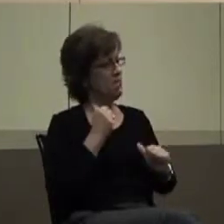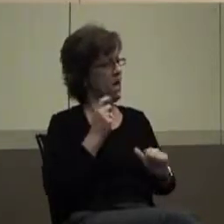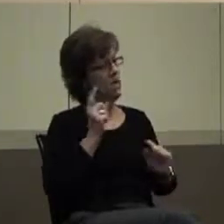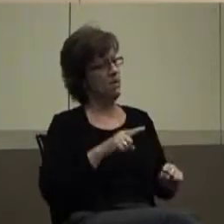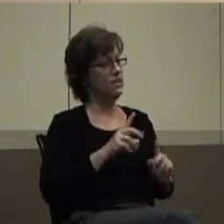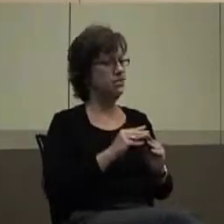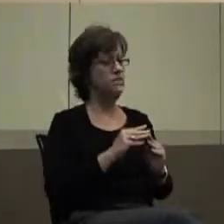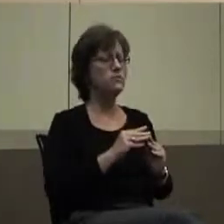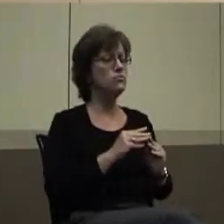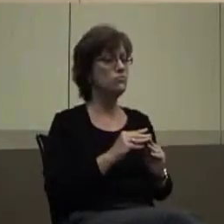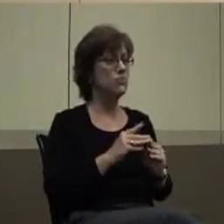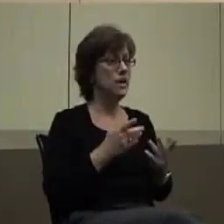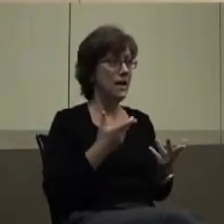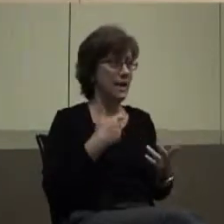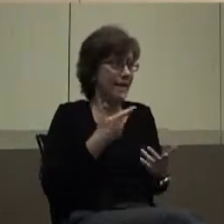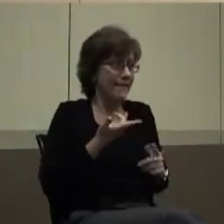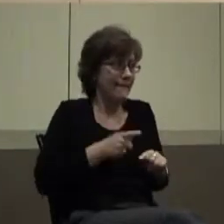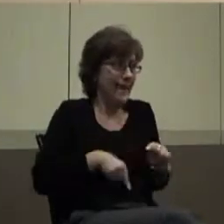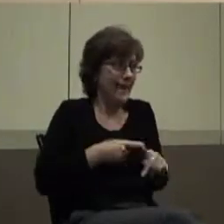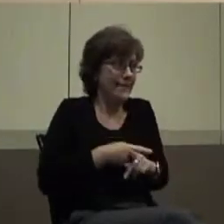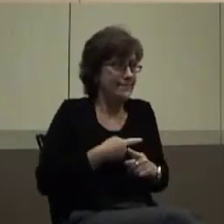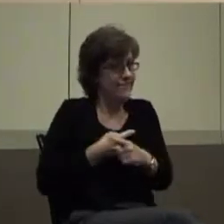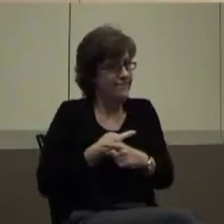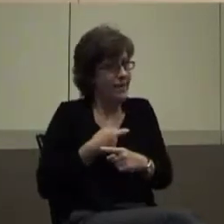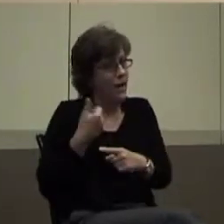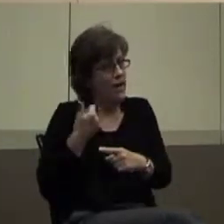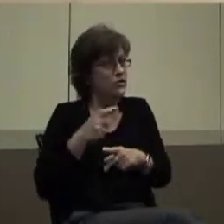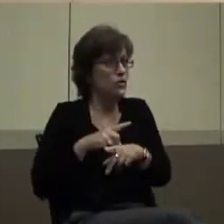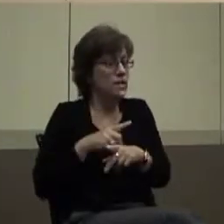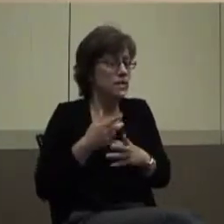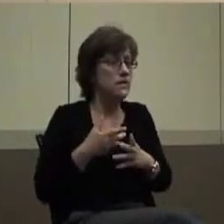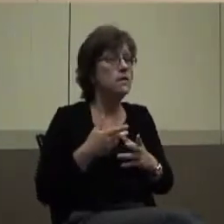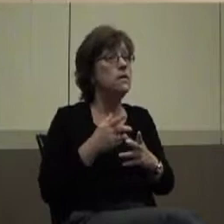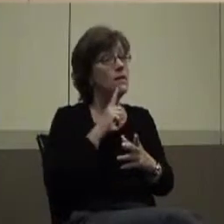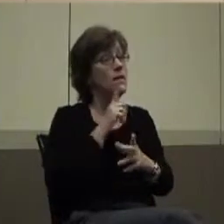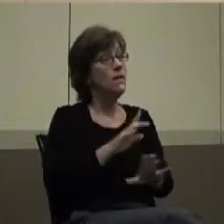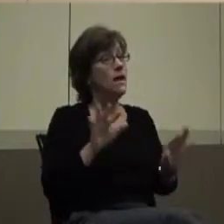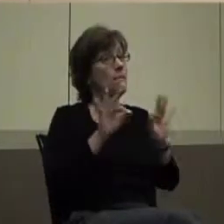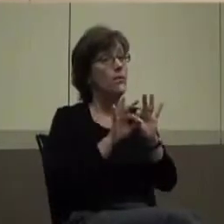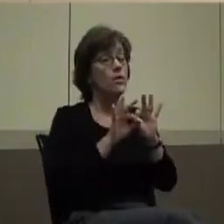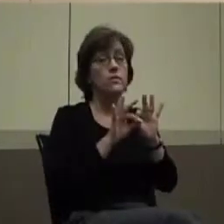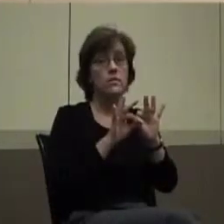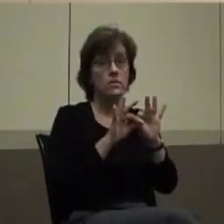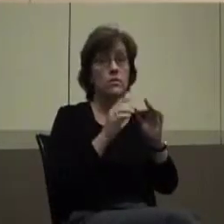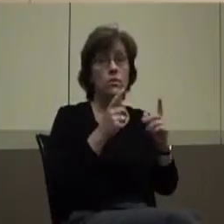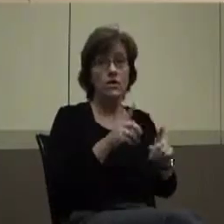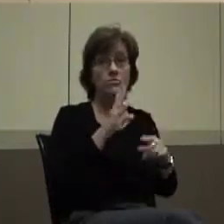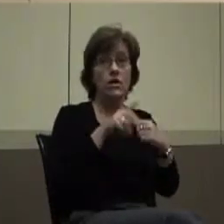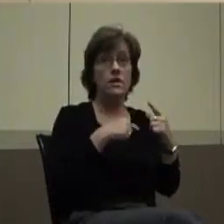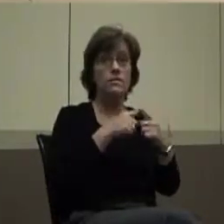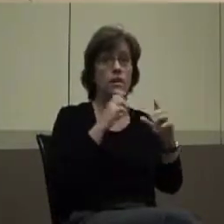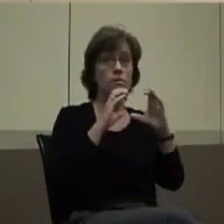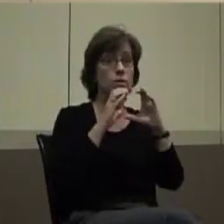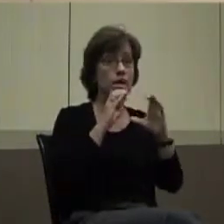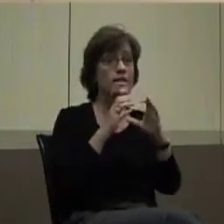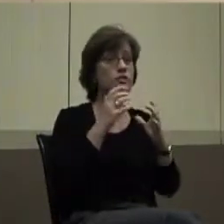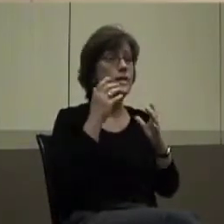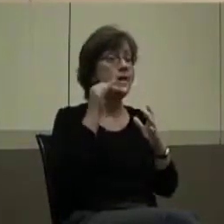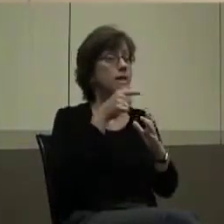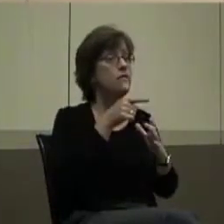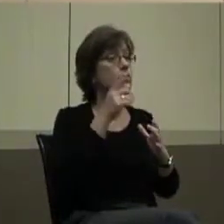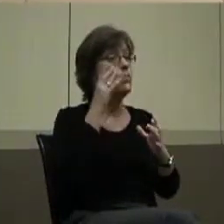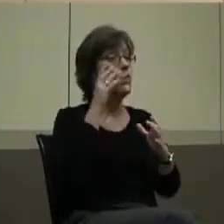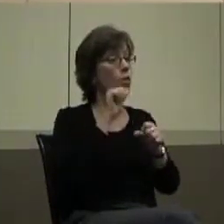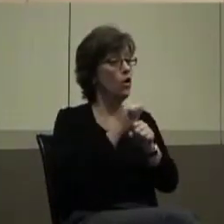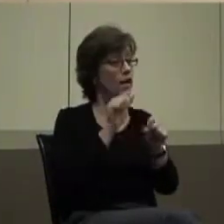not coming to the meetings. It was, I'm not available to come to the meetings. That's really important, though, when you're talking about communication, is if you're